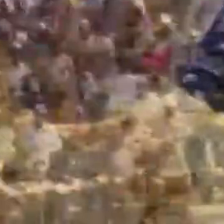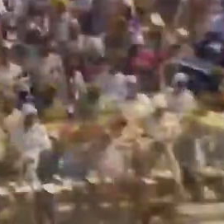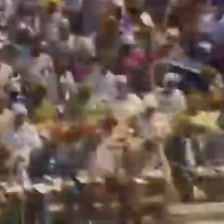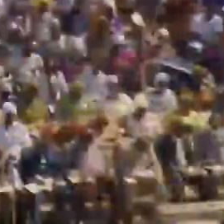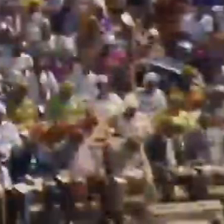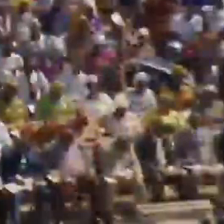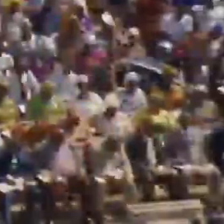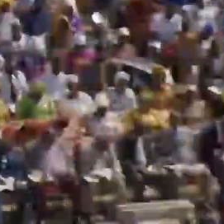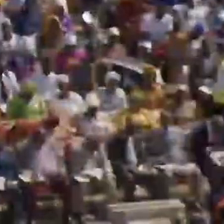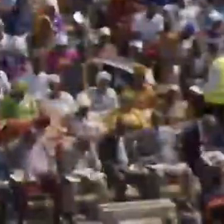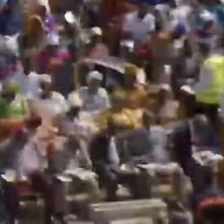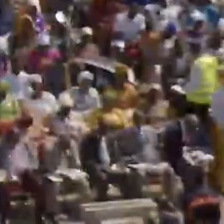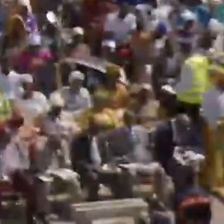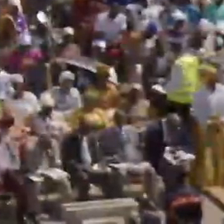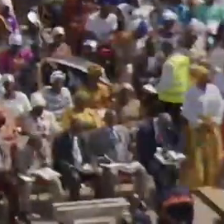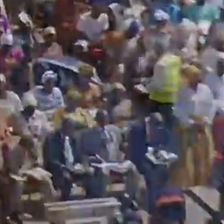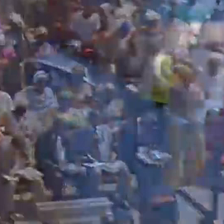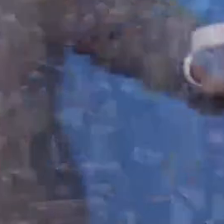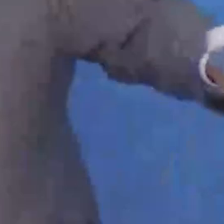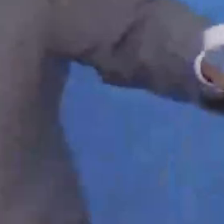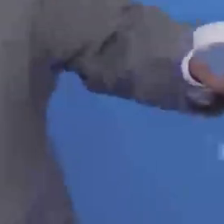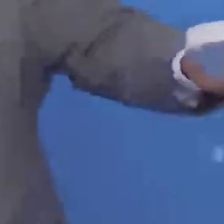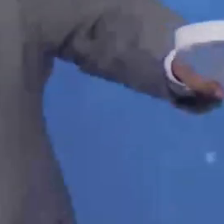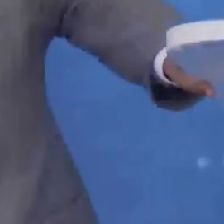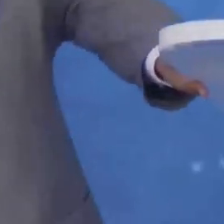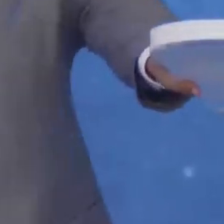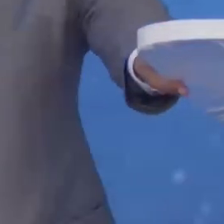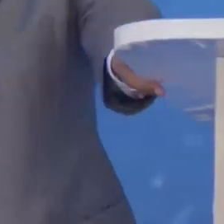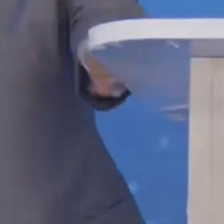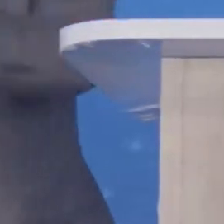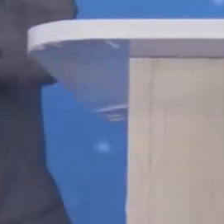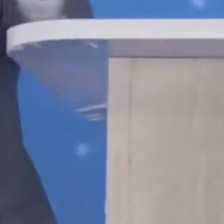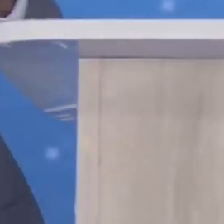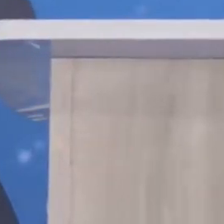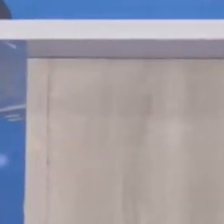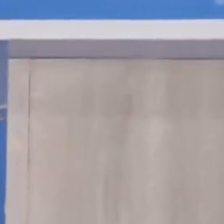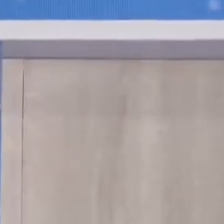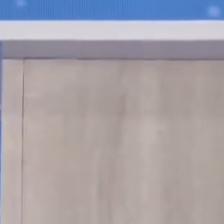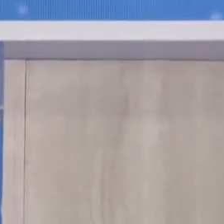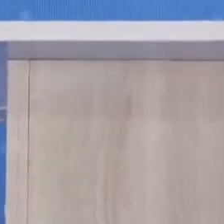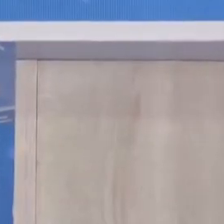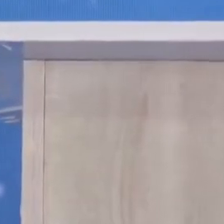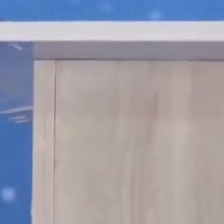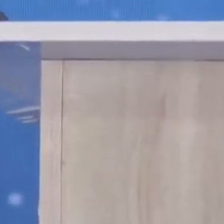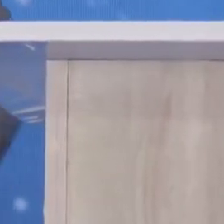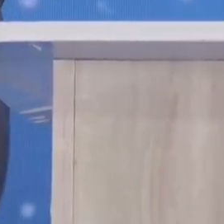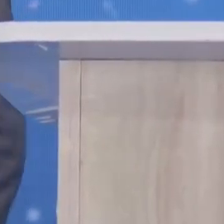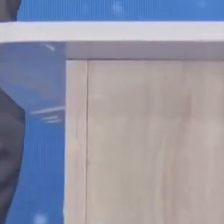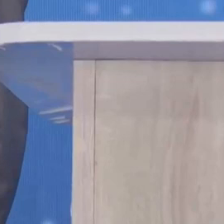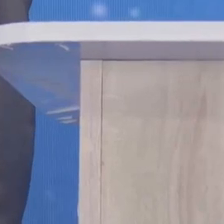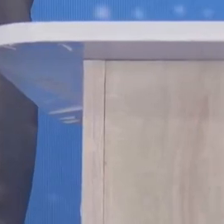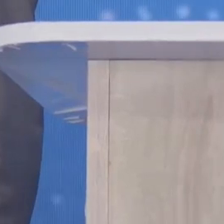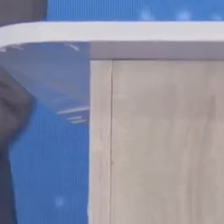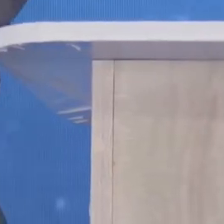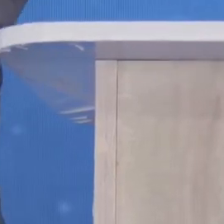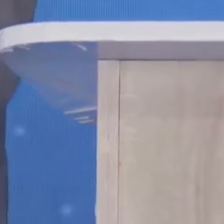heart of God is the way of holiness. The way that leads to every provision of